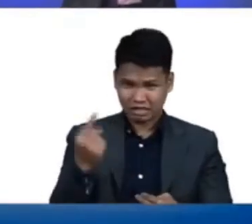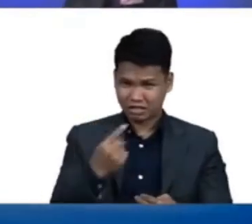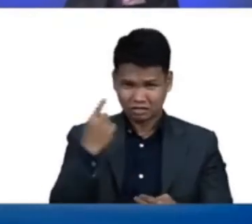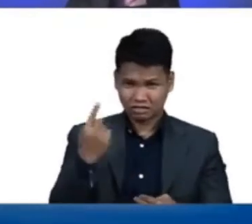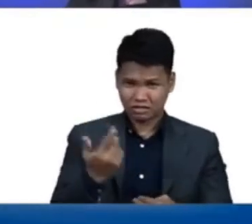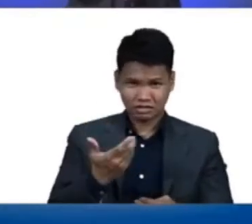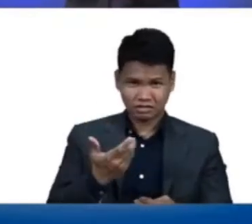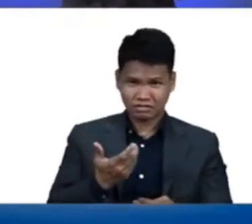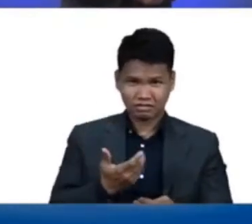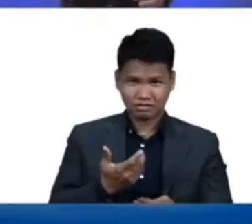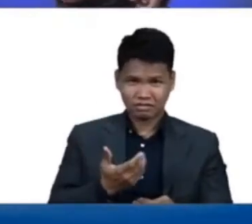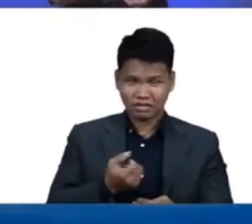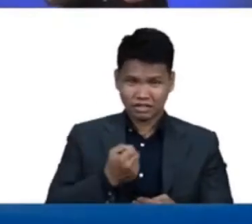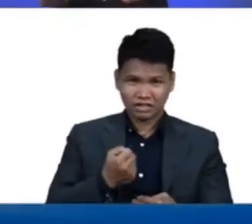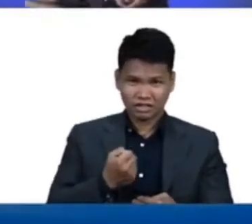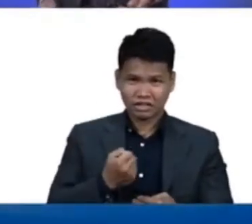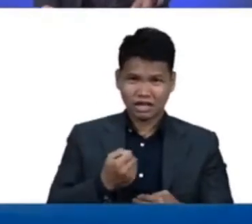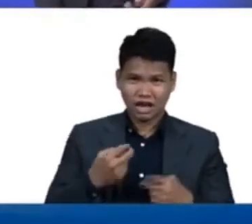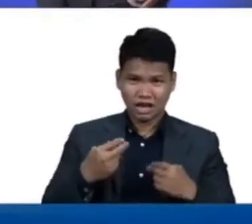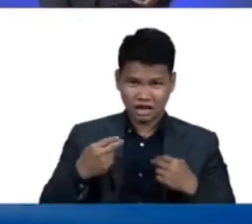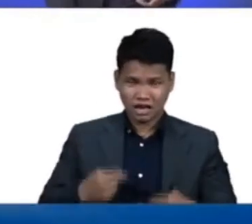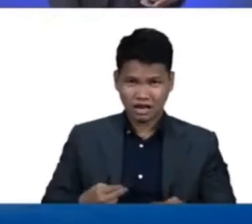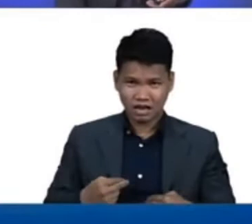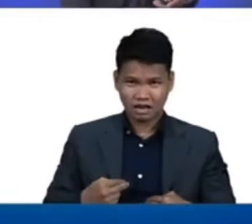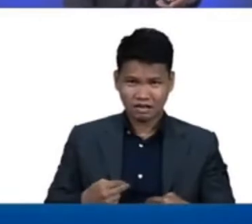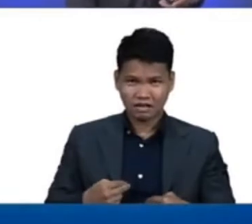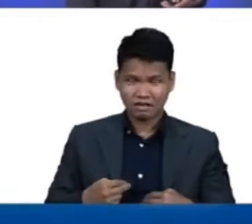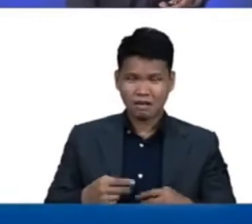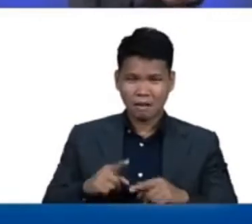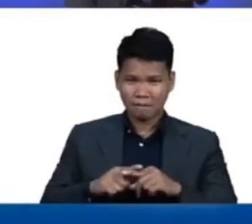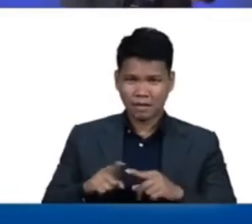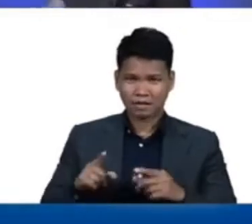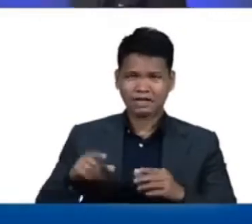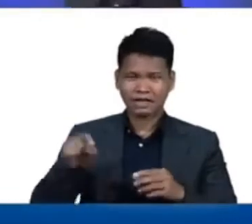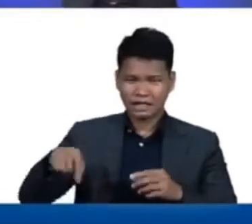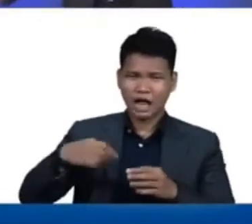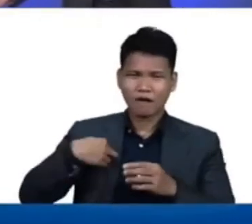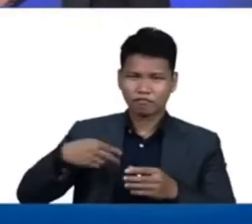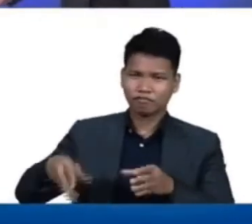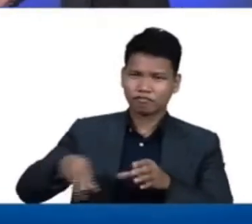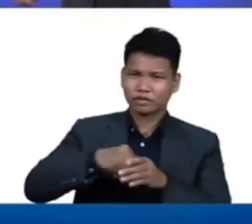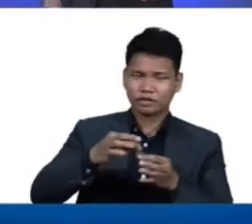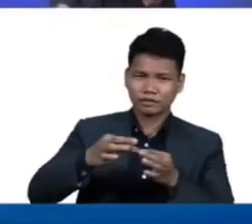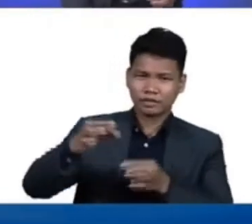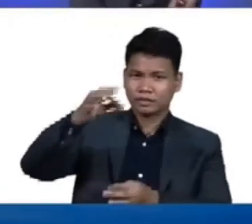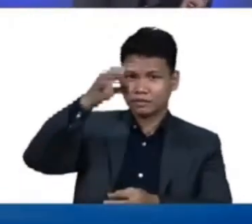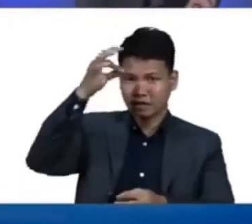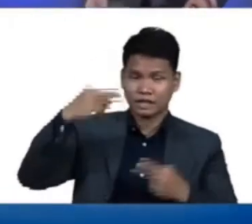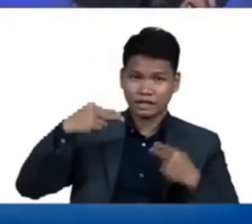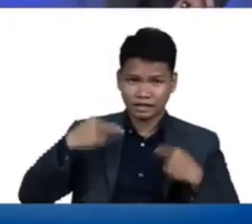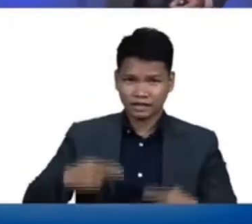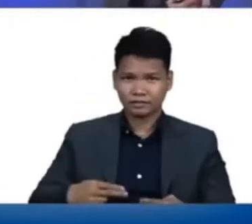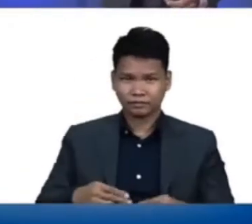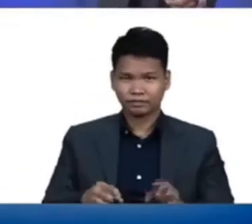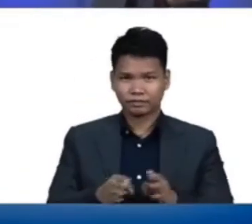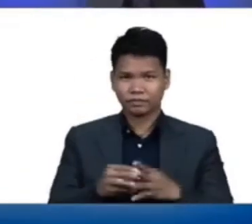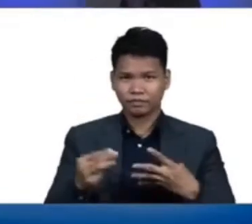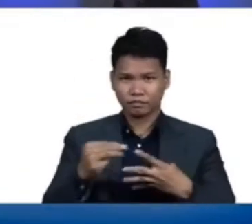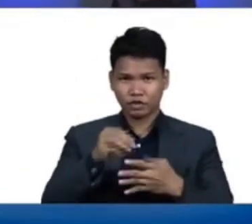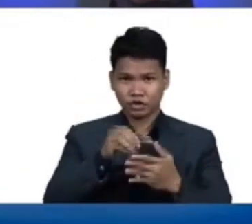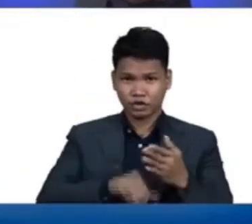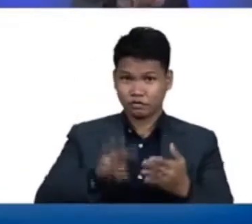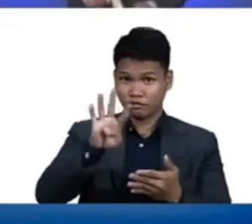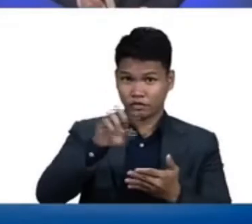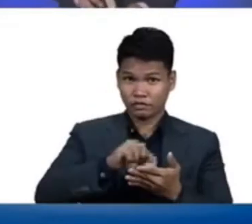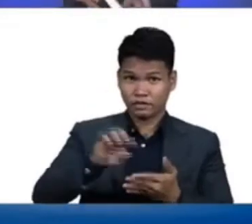meron din pagkain para sa ating spiritual na buhay. Kung titignan po natin ang sabi po ng Matthew chapter 4